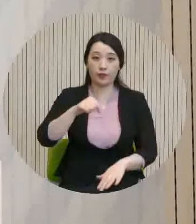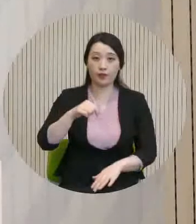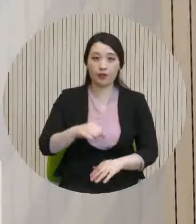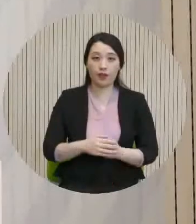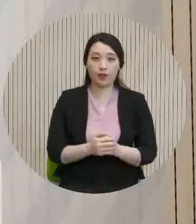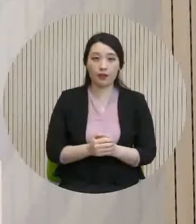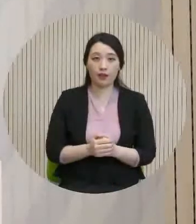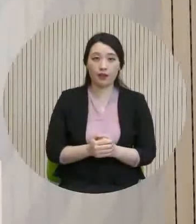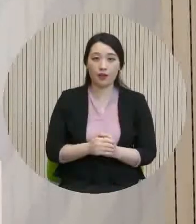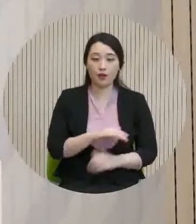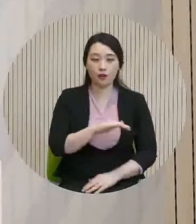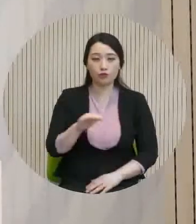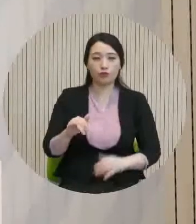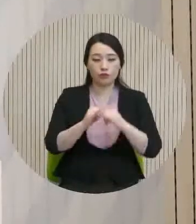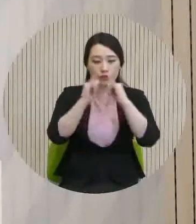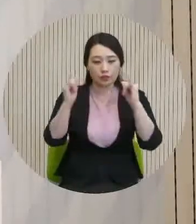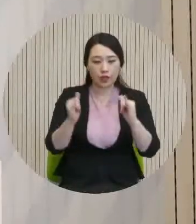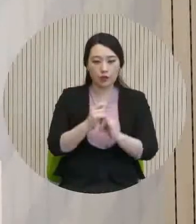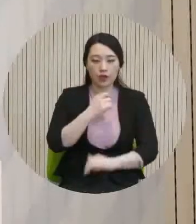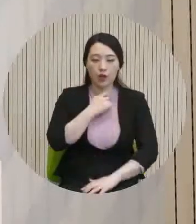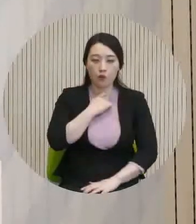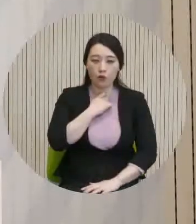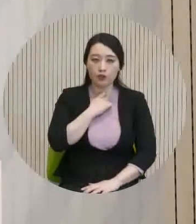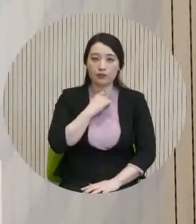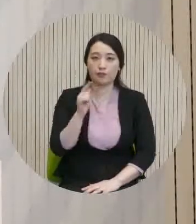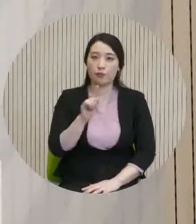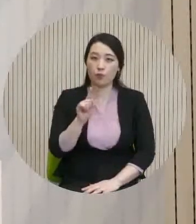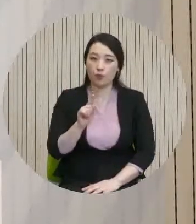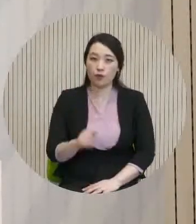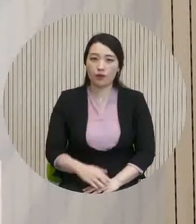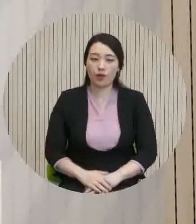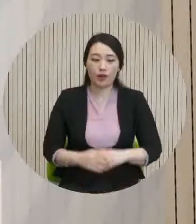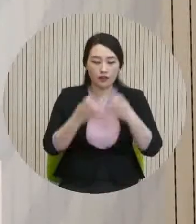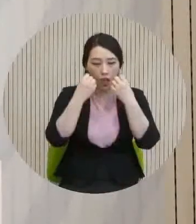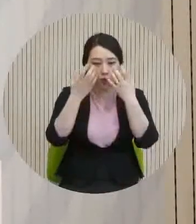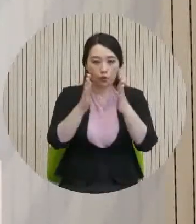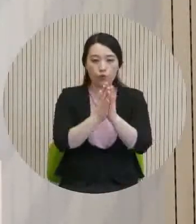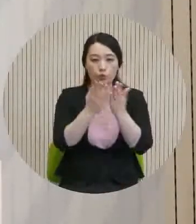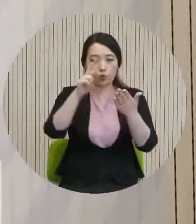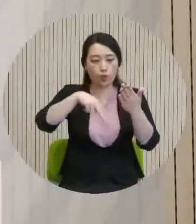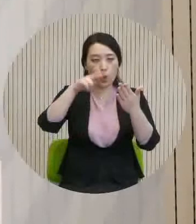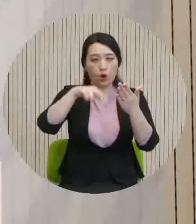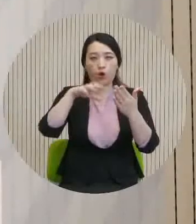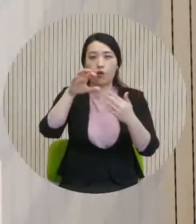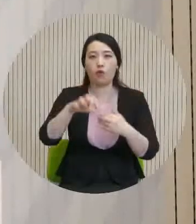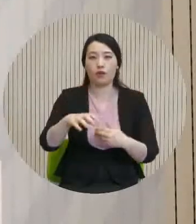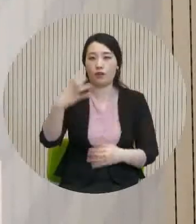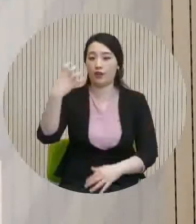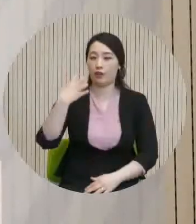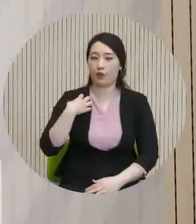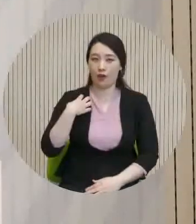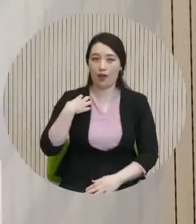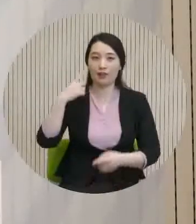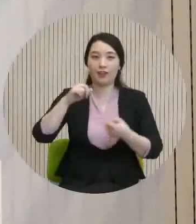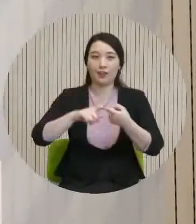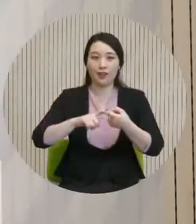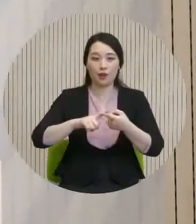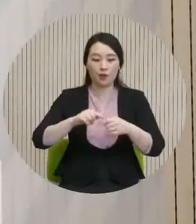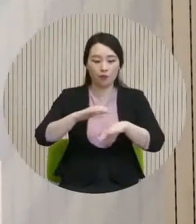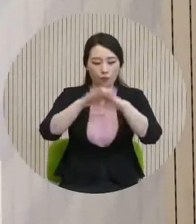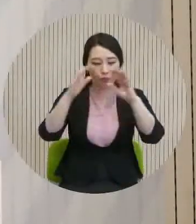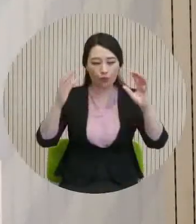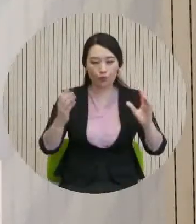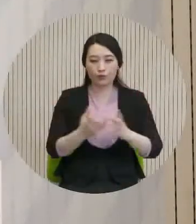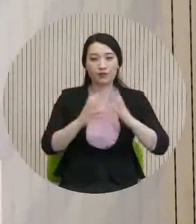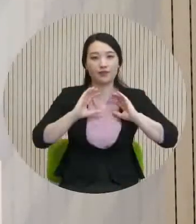hope that it will be a great opportunity for librarians from all over the world to contemplate and share